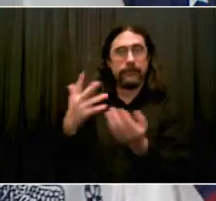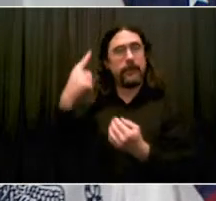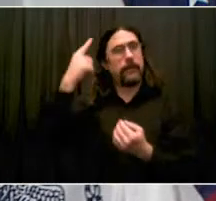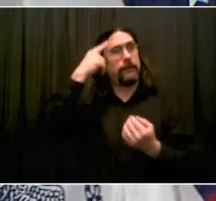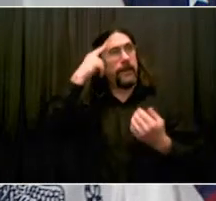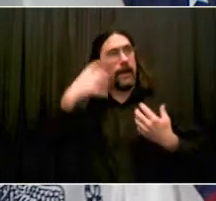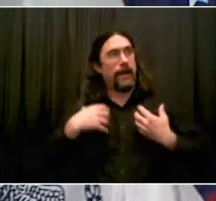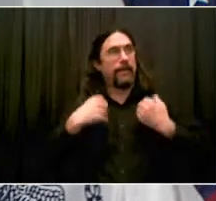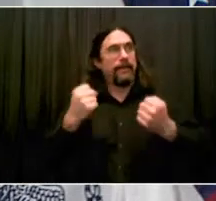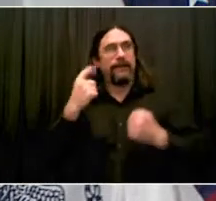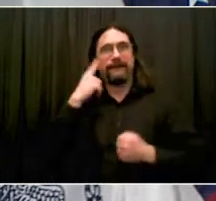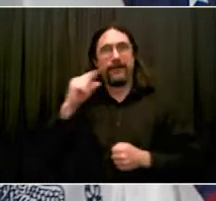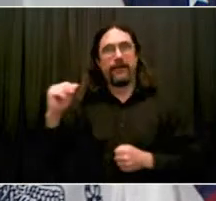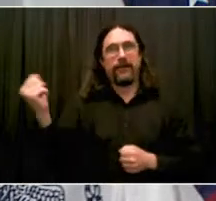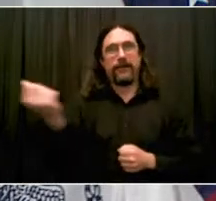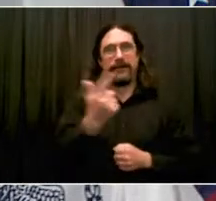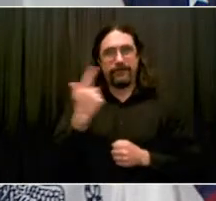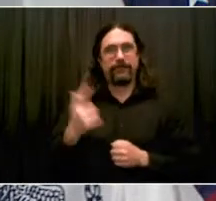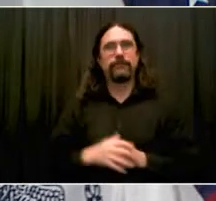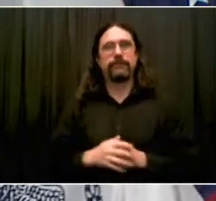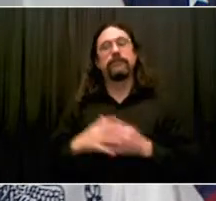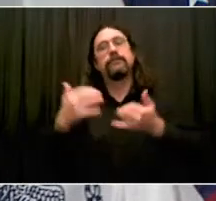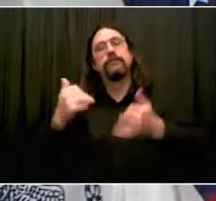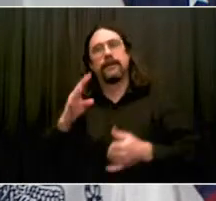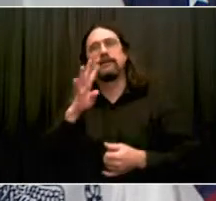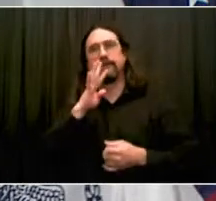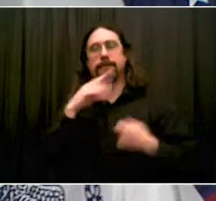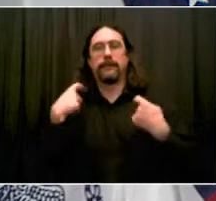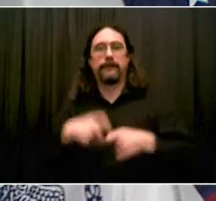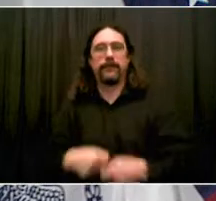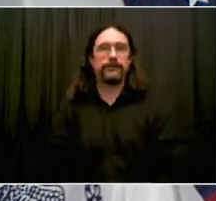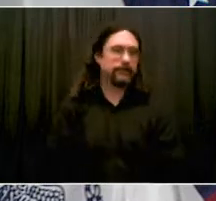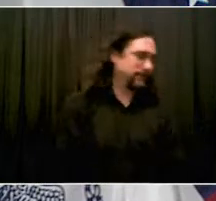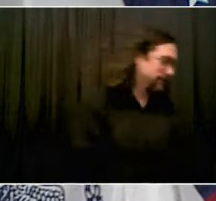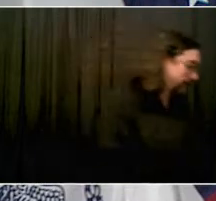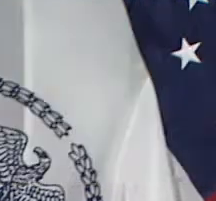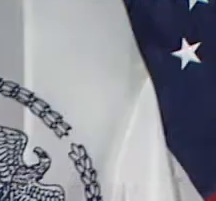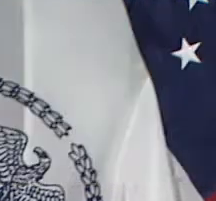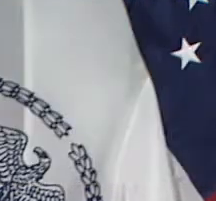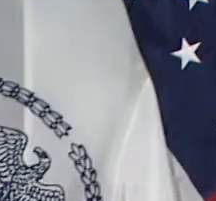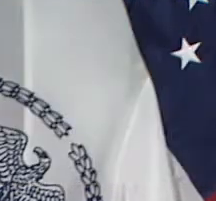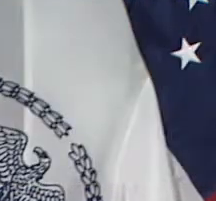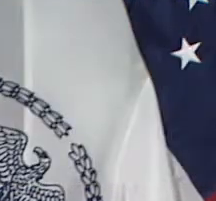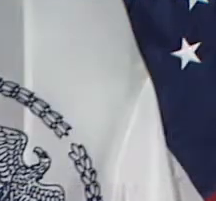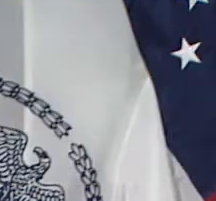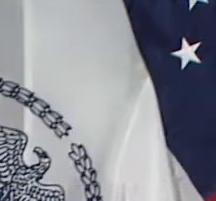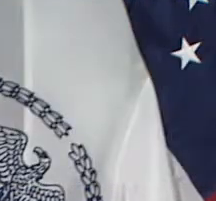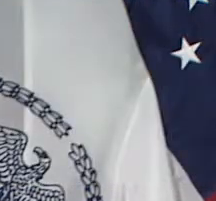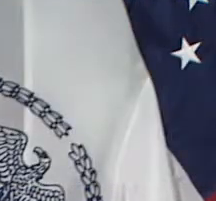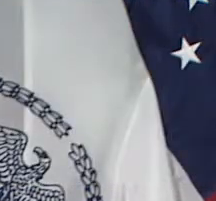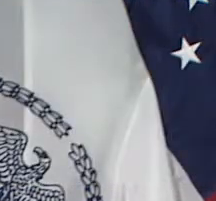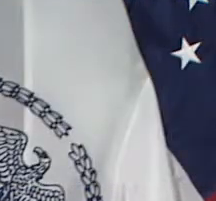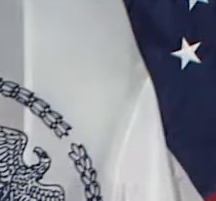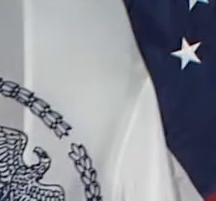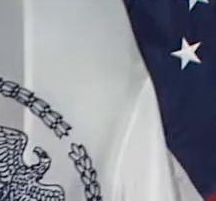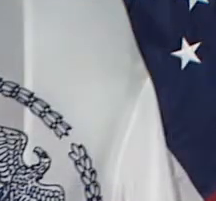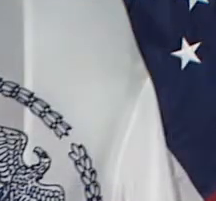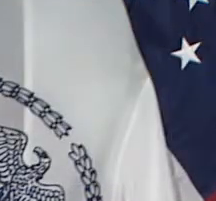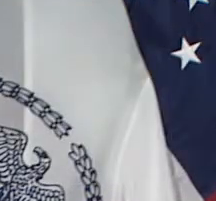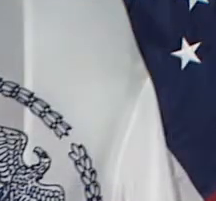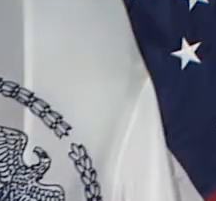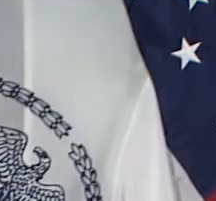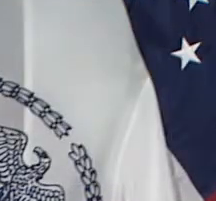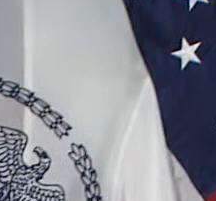community. La atención médica y la atención de la salud mental son